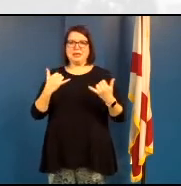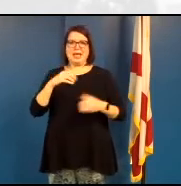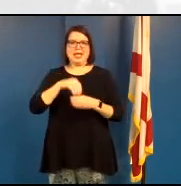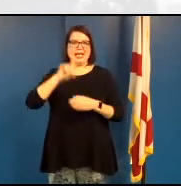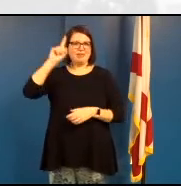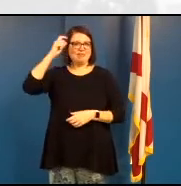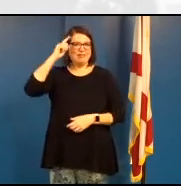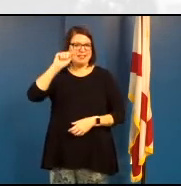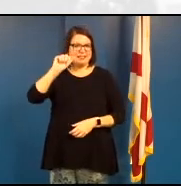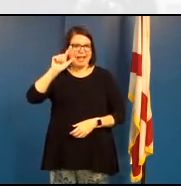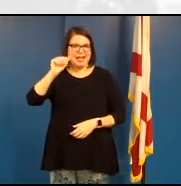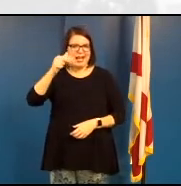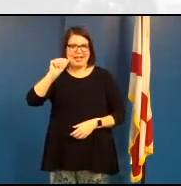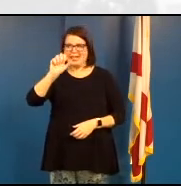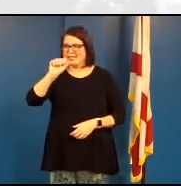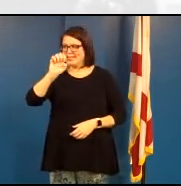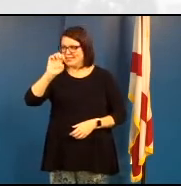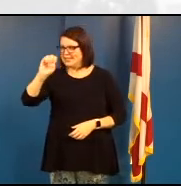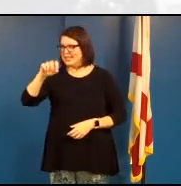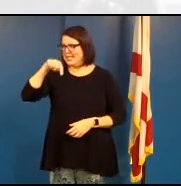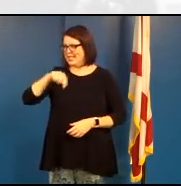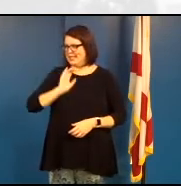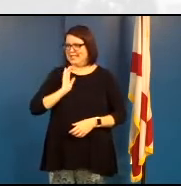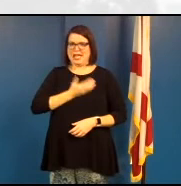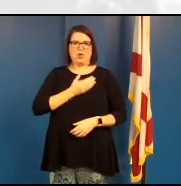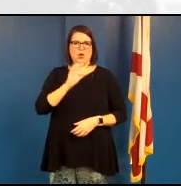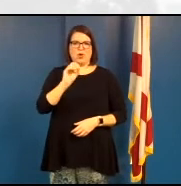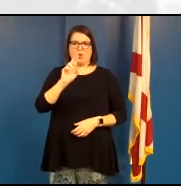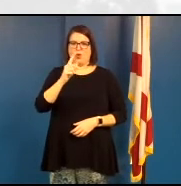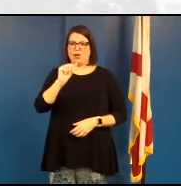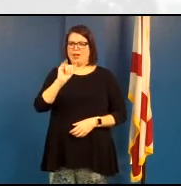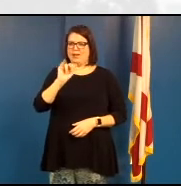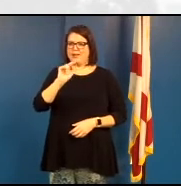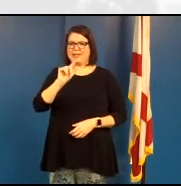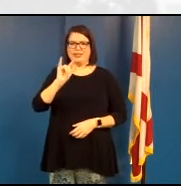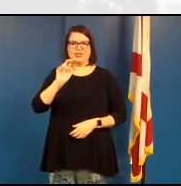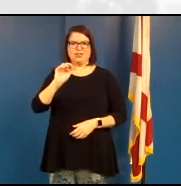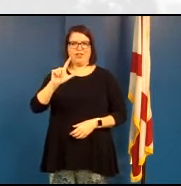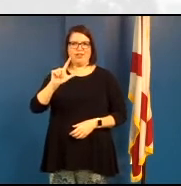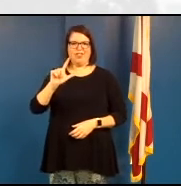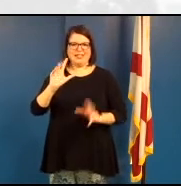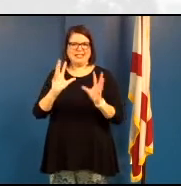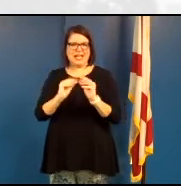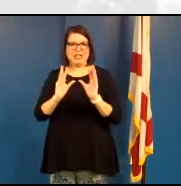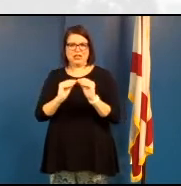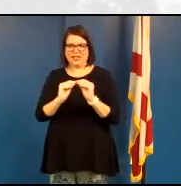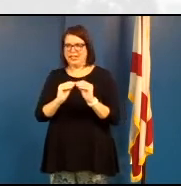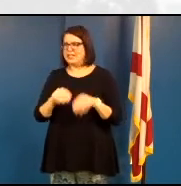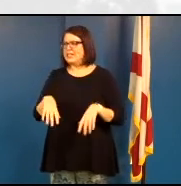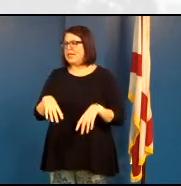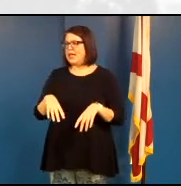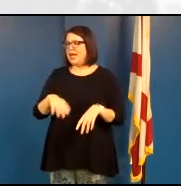that after the election, 2 weeks after it, the legislature formally organizes. Yesterday, Chris